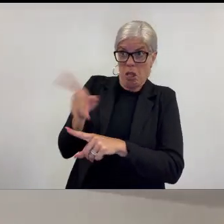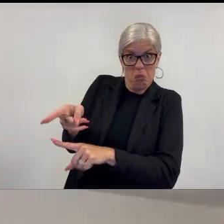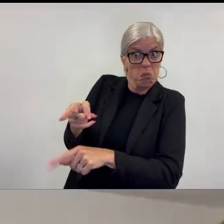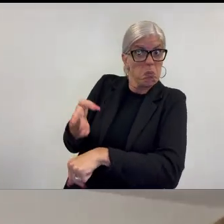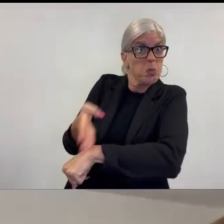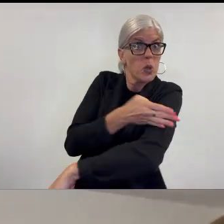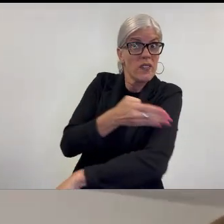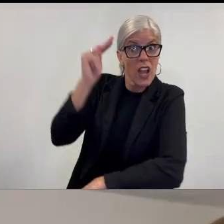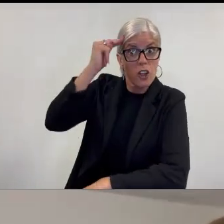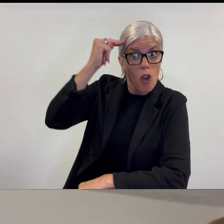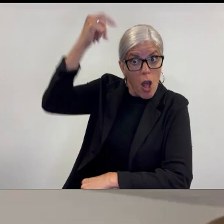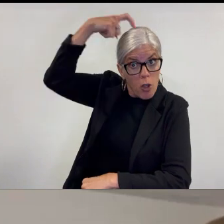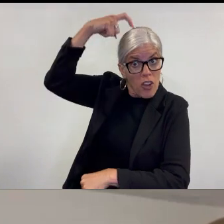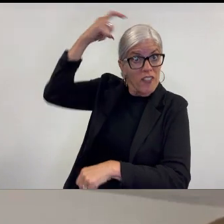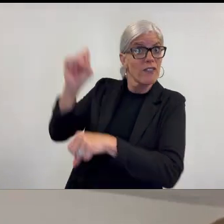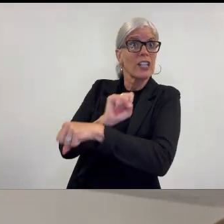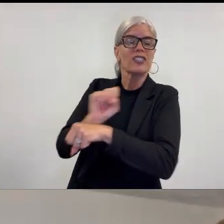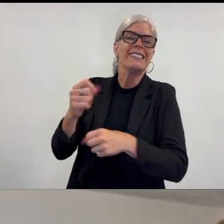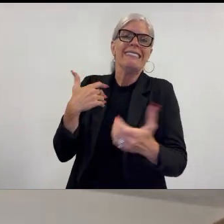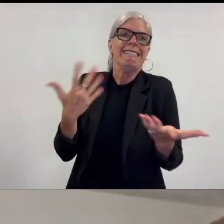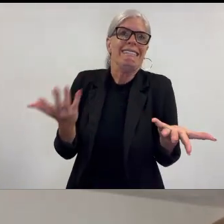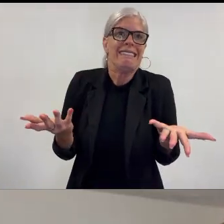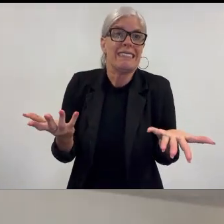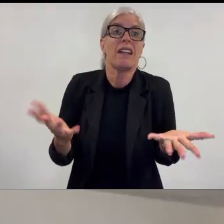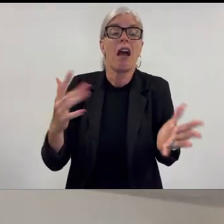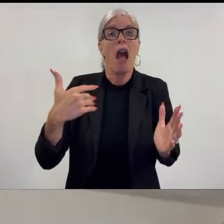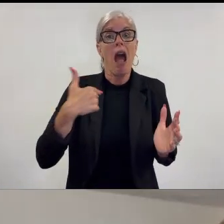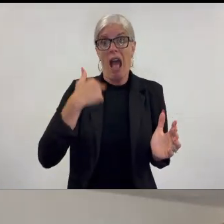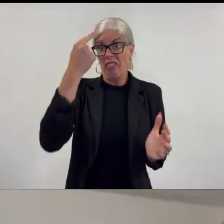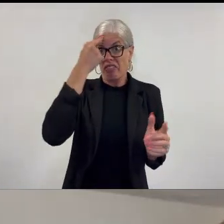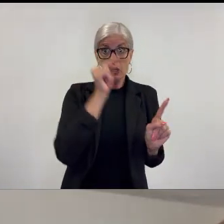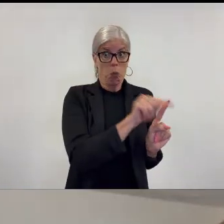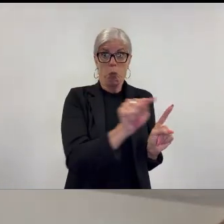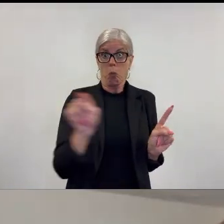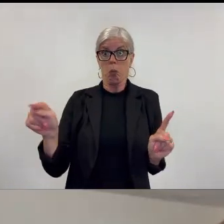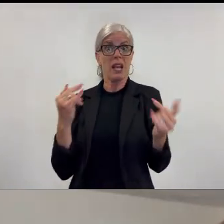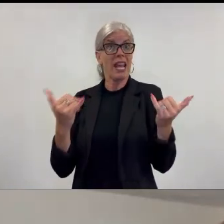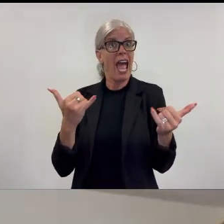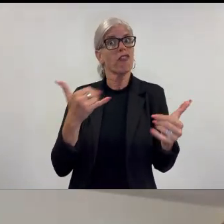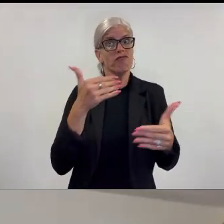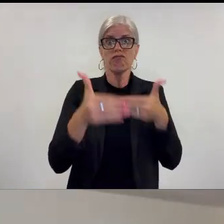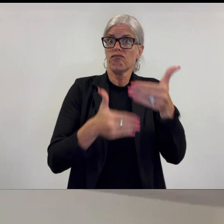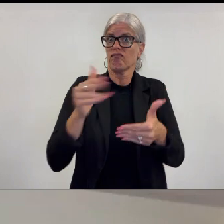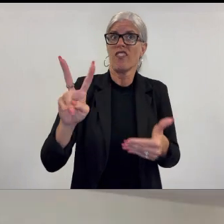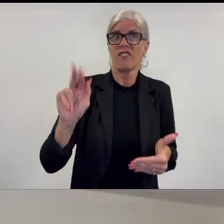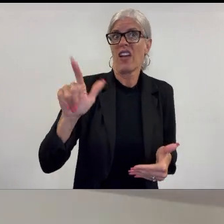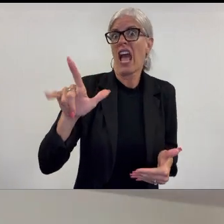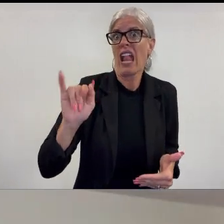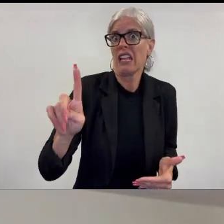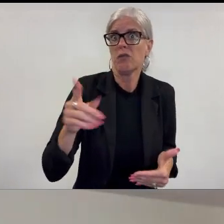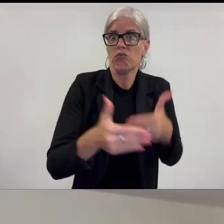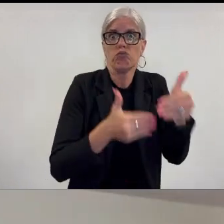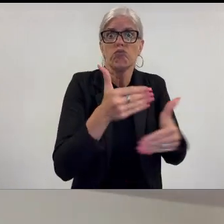I can tell you, you go take this one and you're going to get improvement in neurologic function. So I